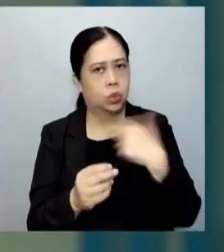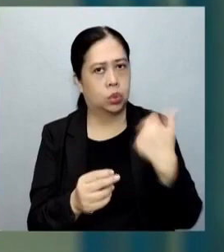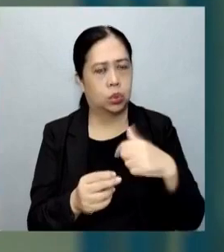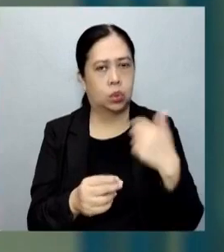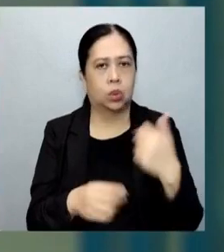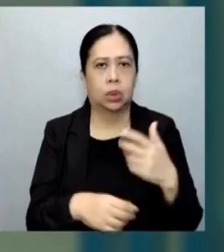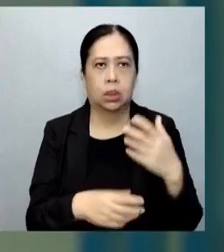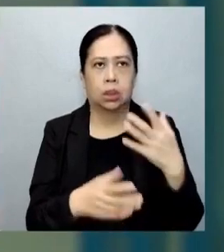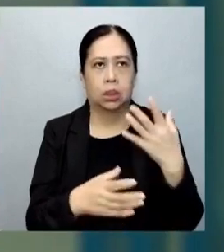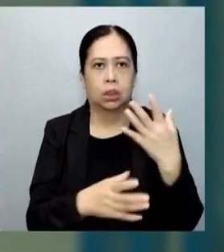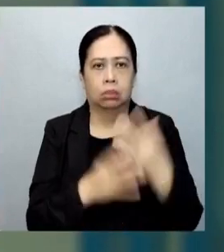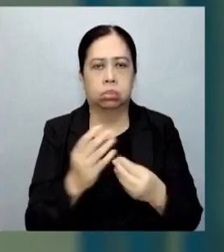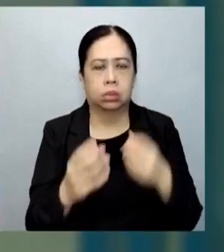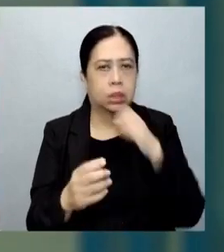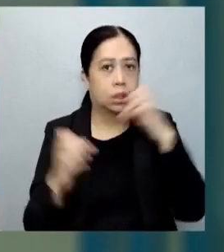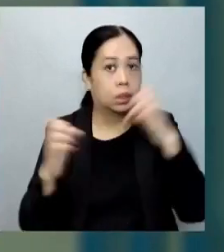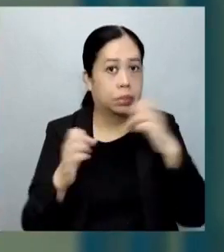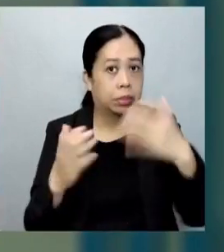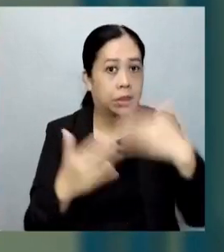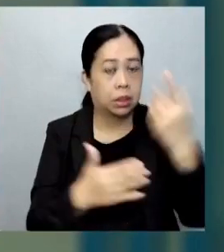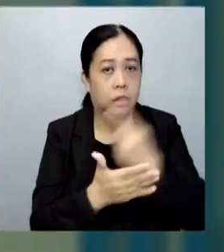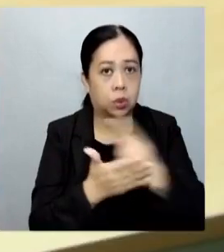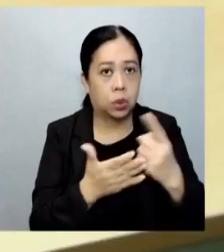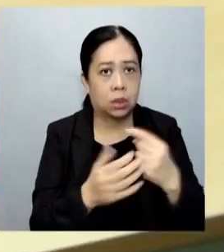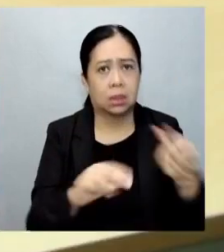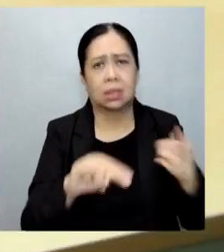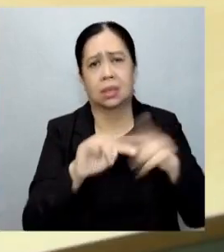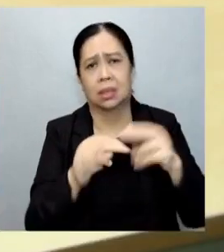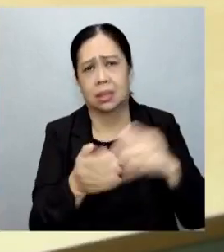hindi natin ma-expect, baka next week tumaas na naman to.